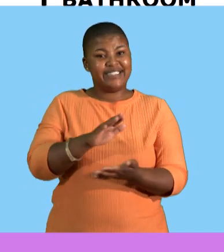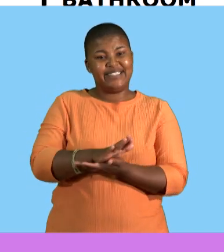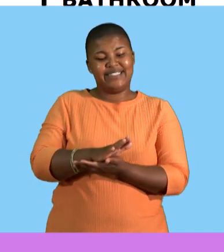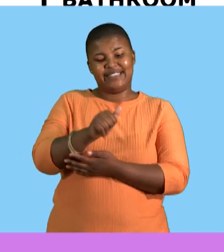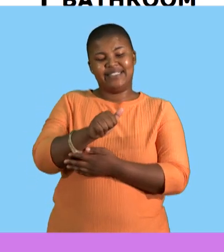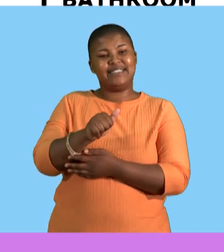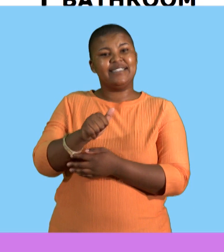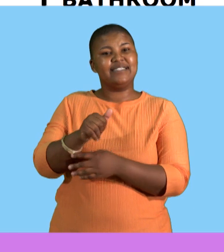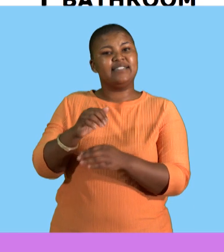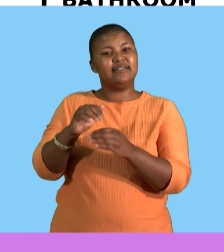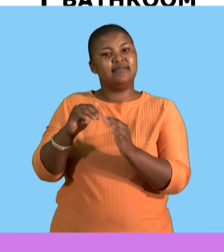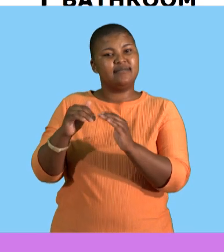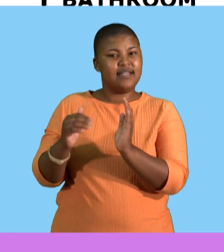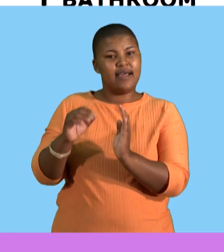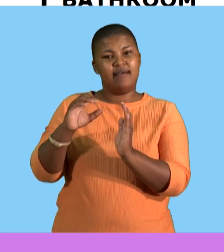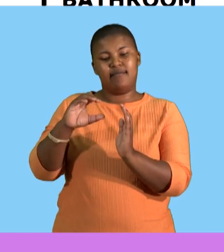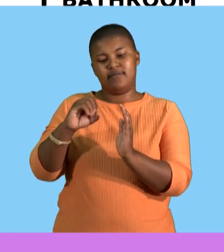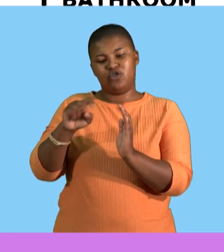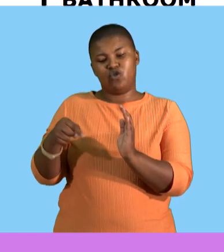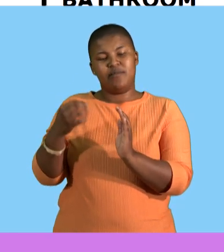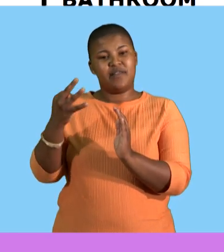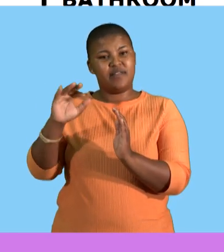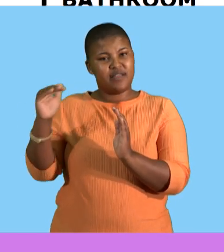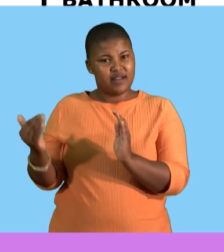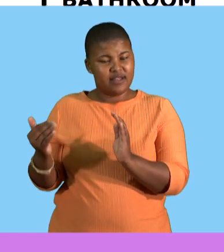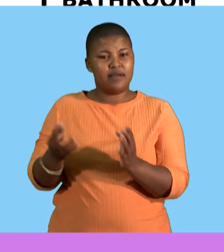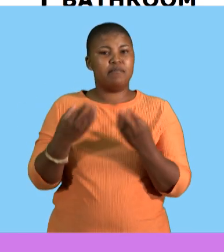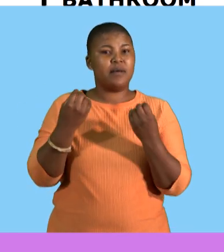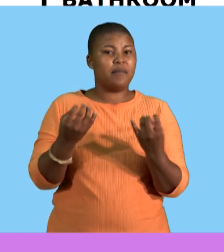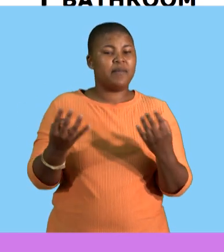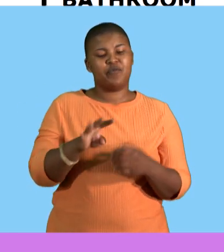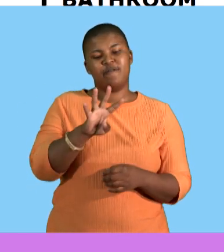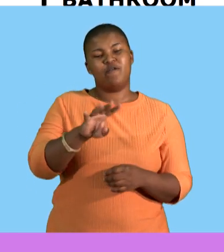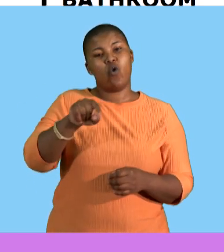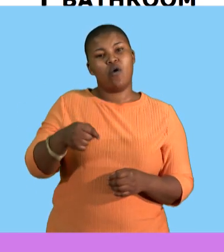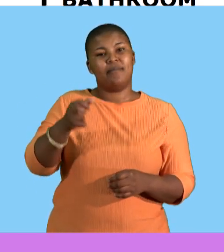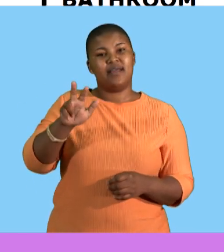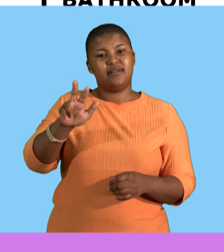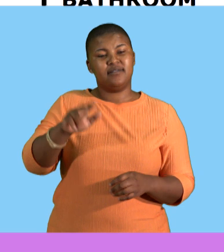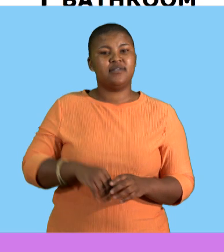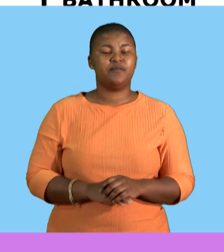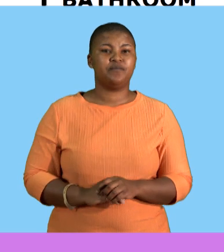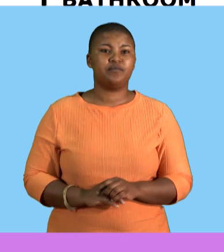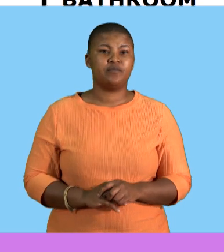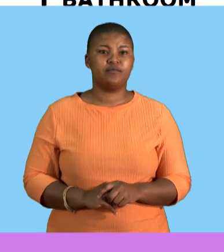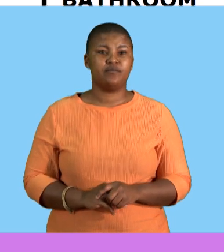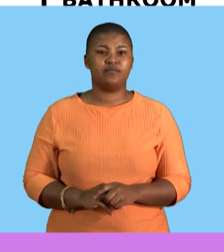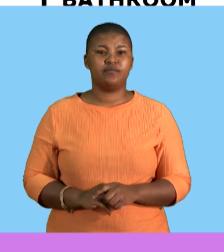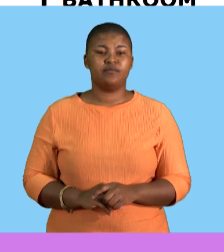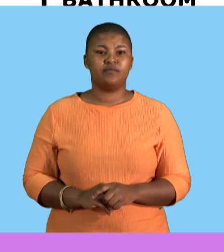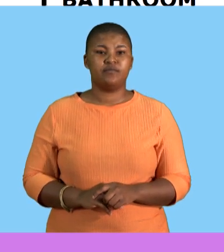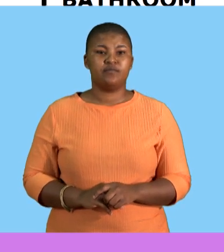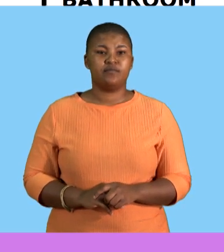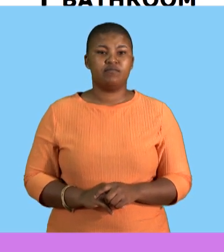times 0,3 is 4,8. So the area that he